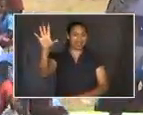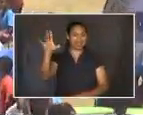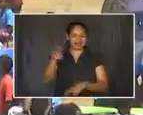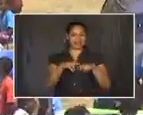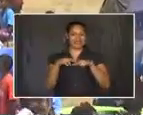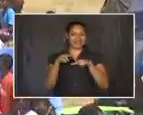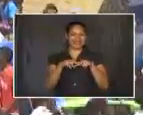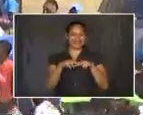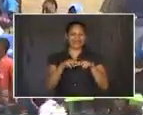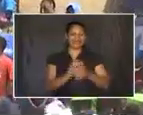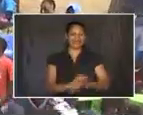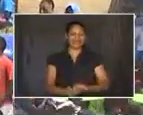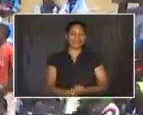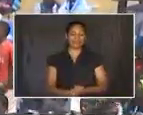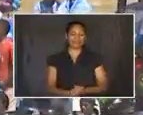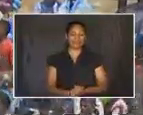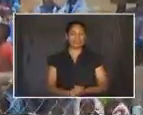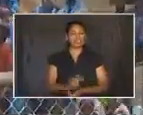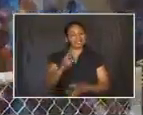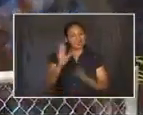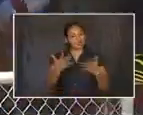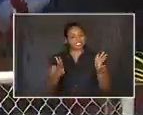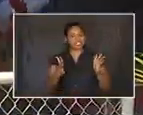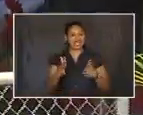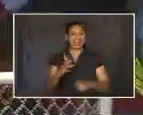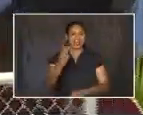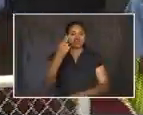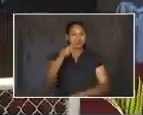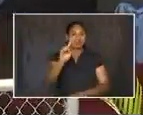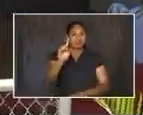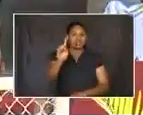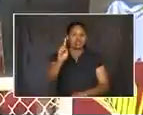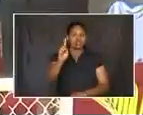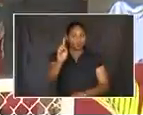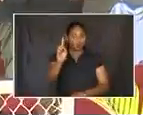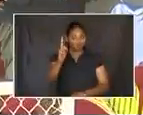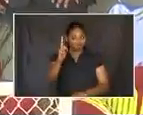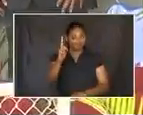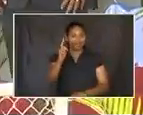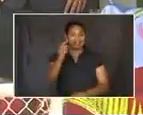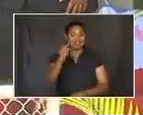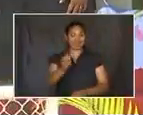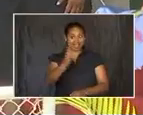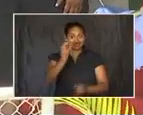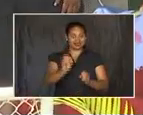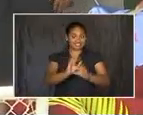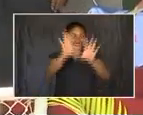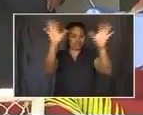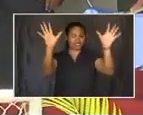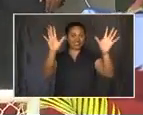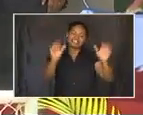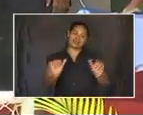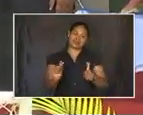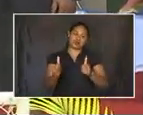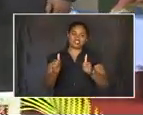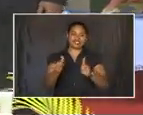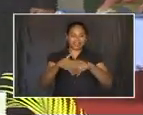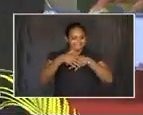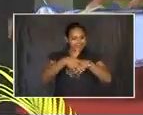21 gun salute kasa na barong waka na boku ni march out di samai laba na march pass